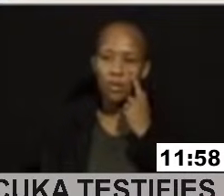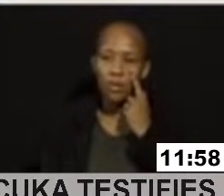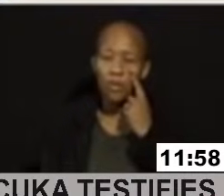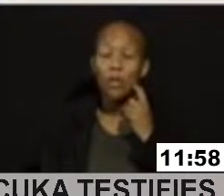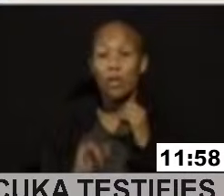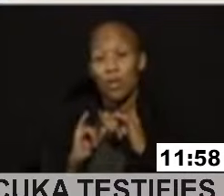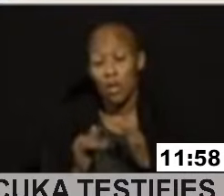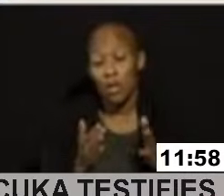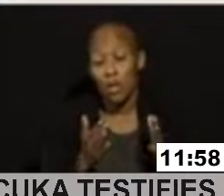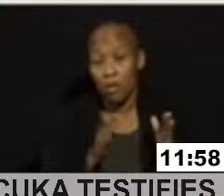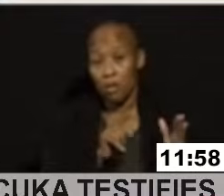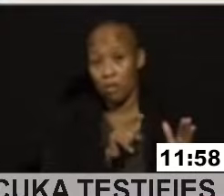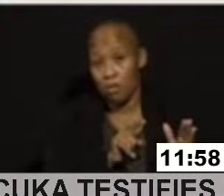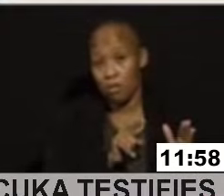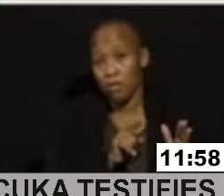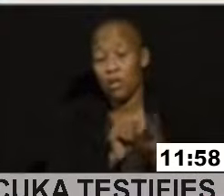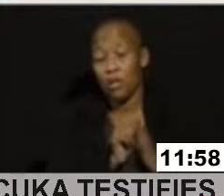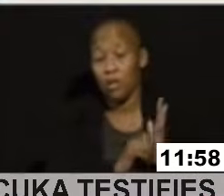affidavit.